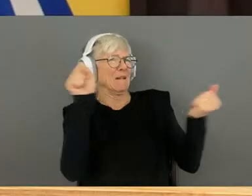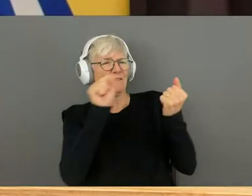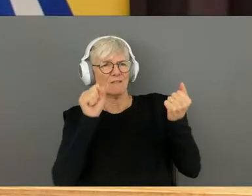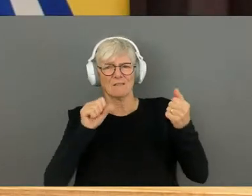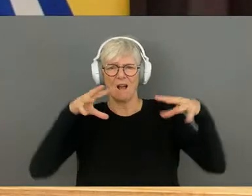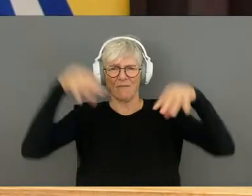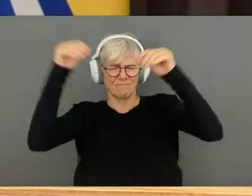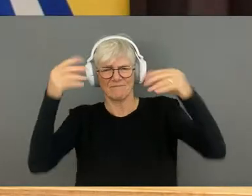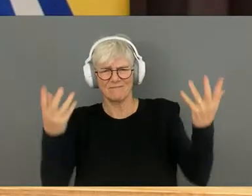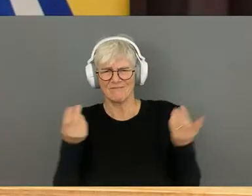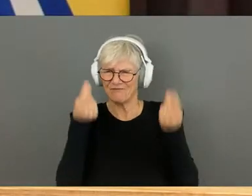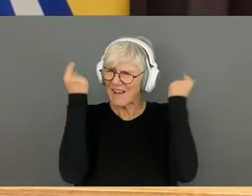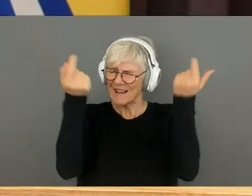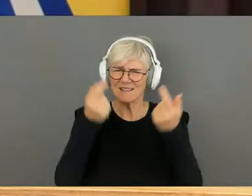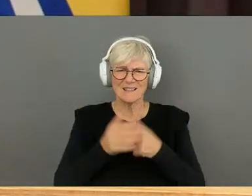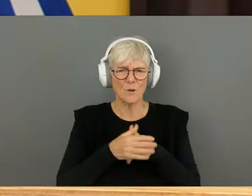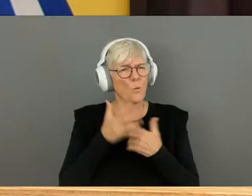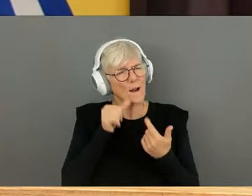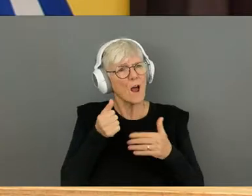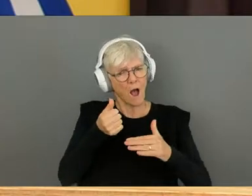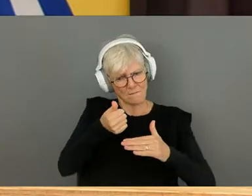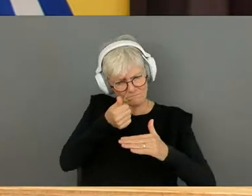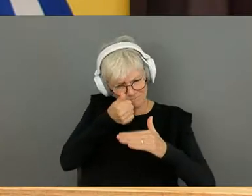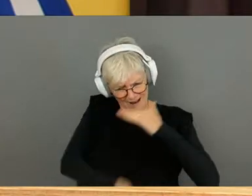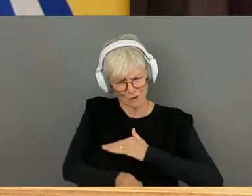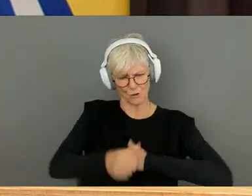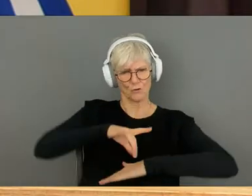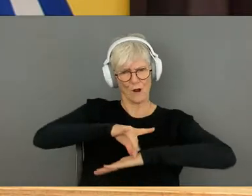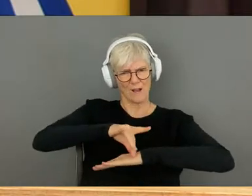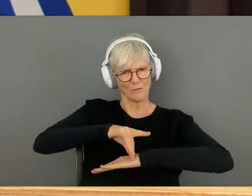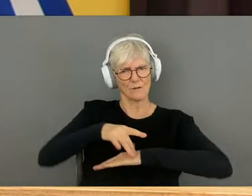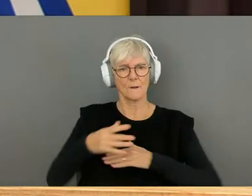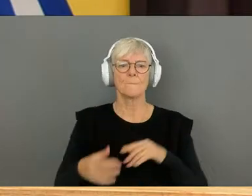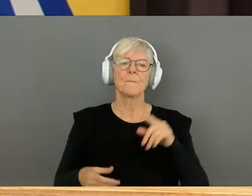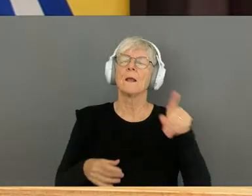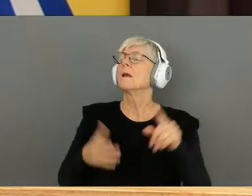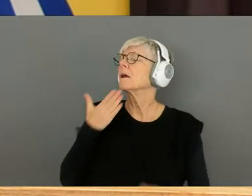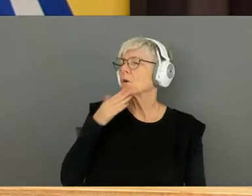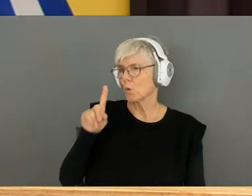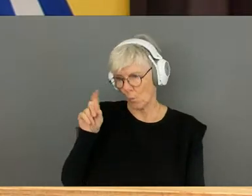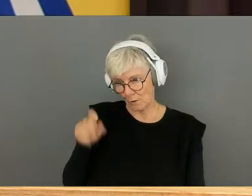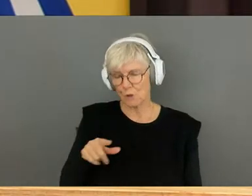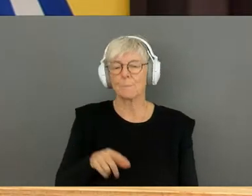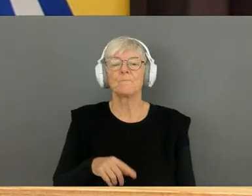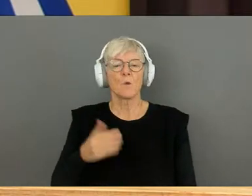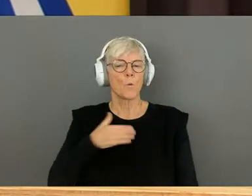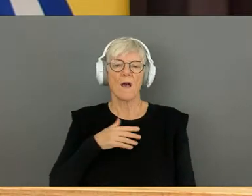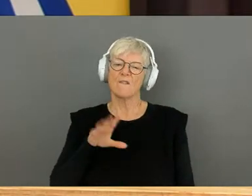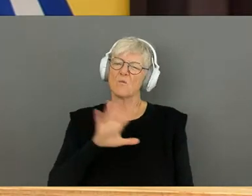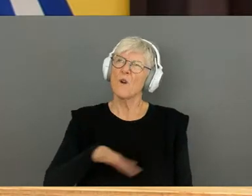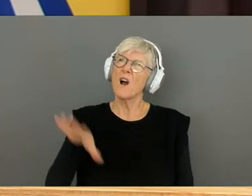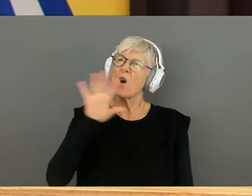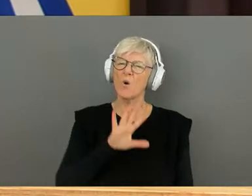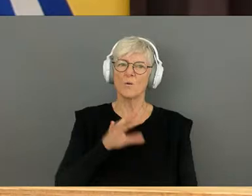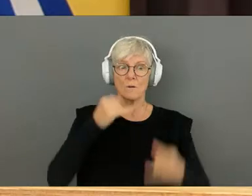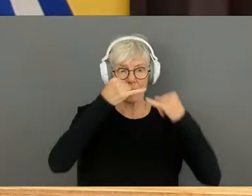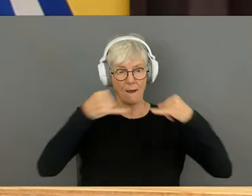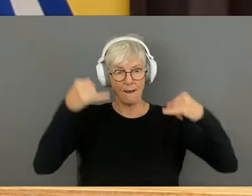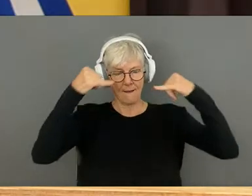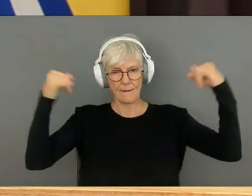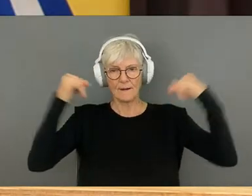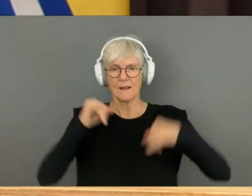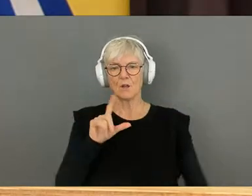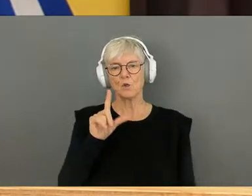have approximately 28,000 kilometers of line in the province. So we have about 7,000